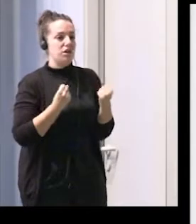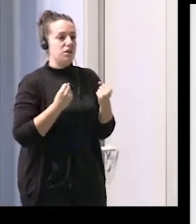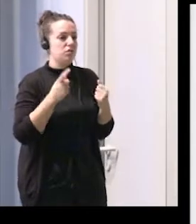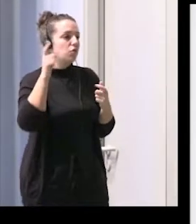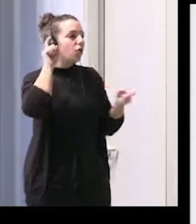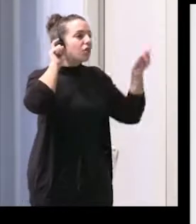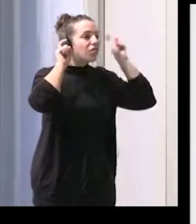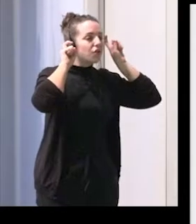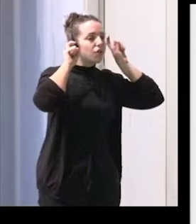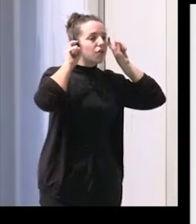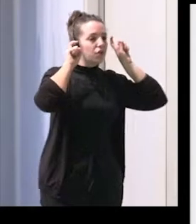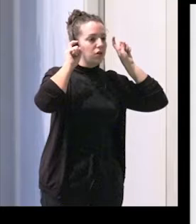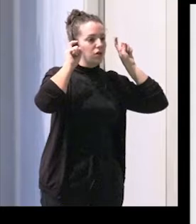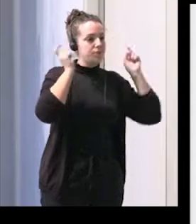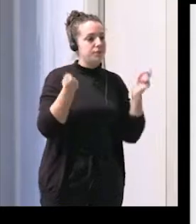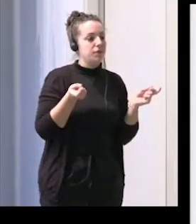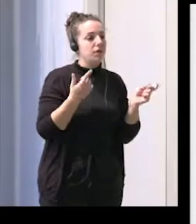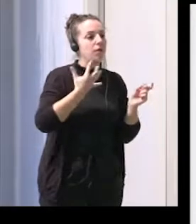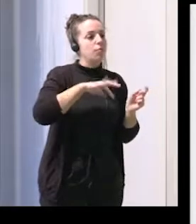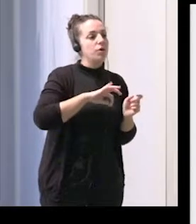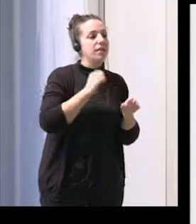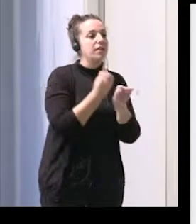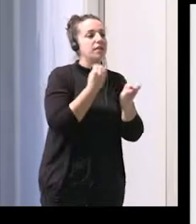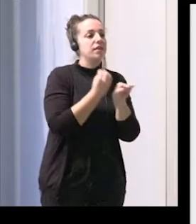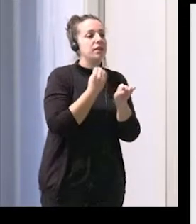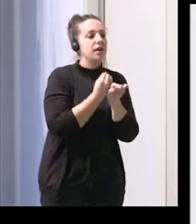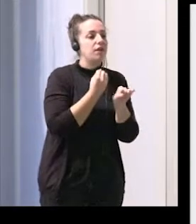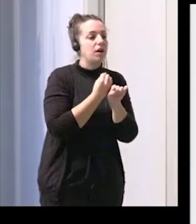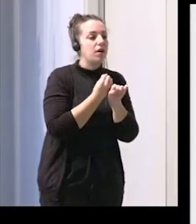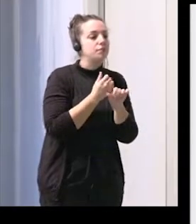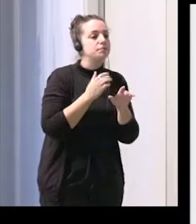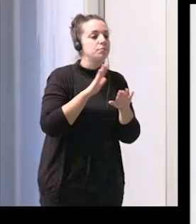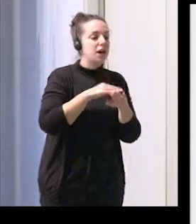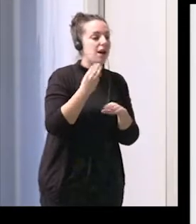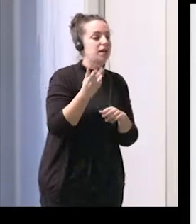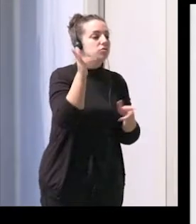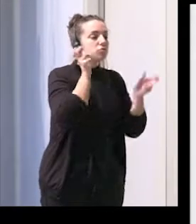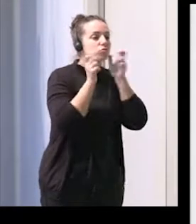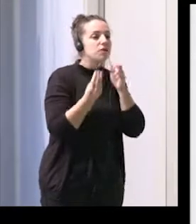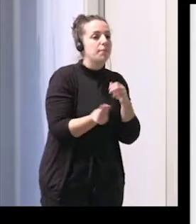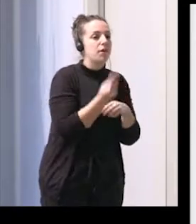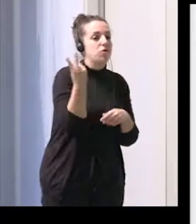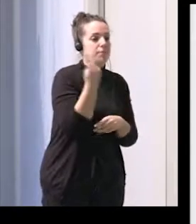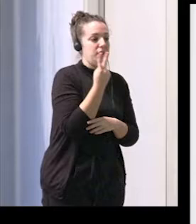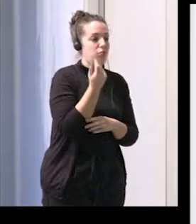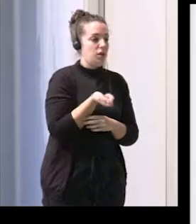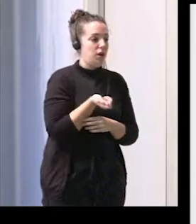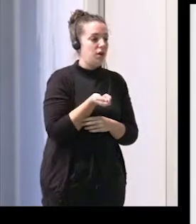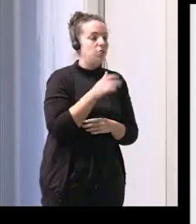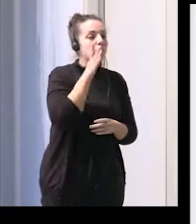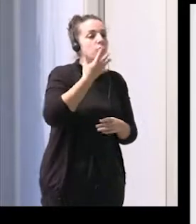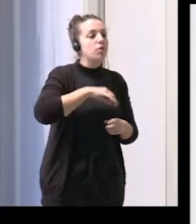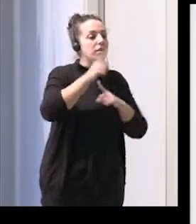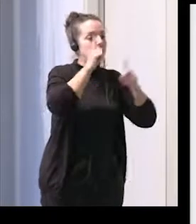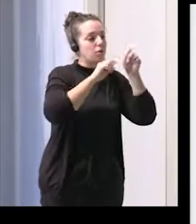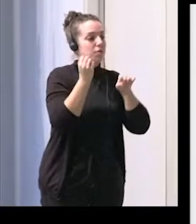on promoting better binaural hearing. We can work on those problems in mismatched place, timing,